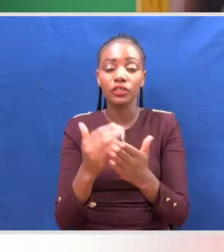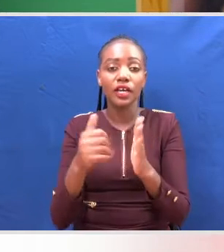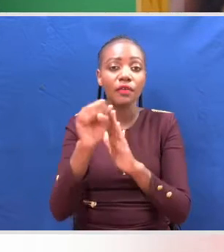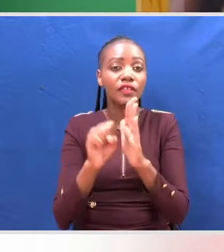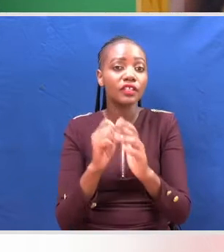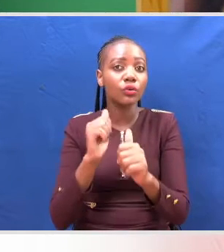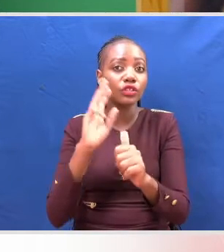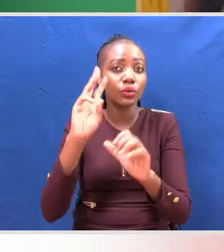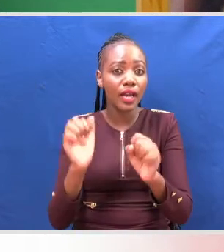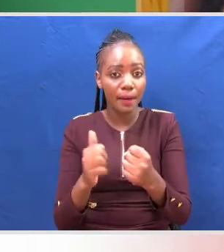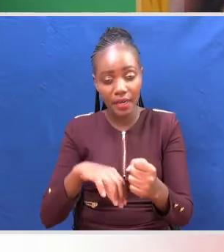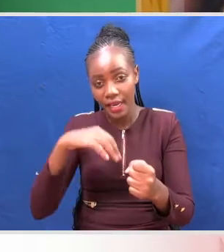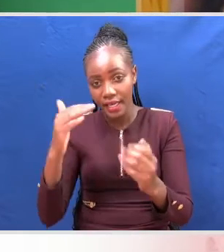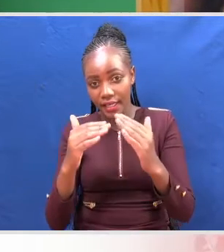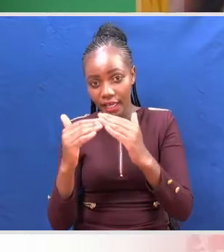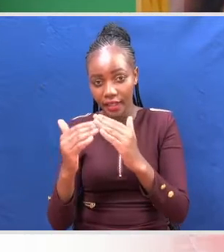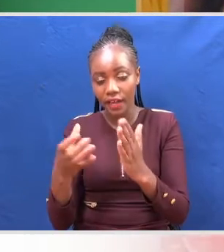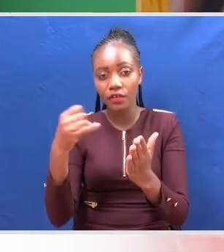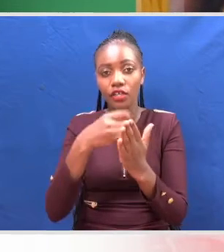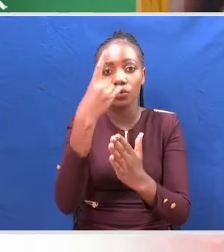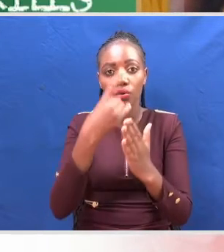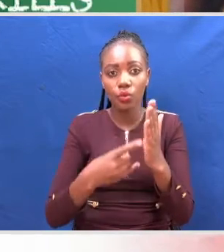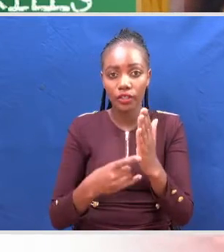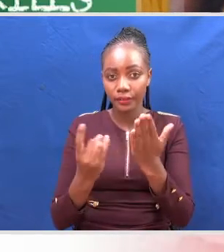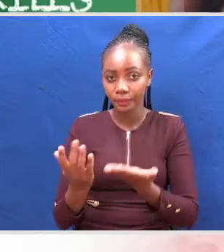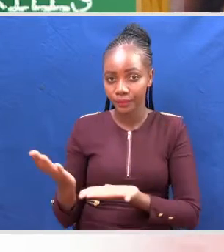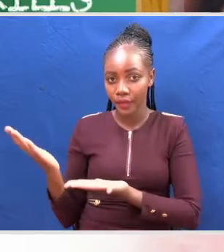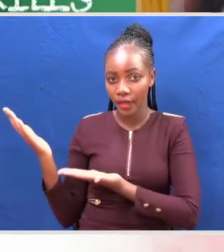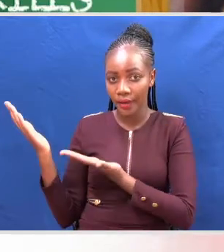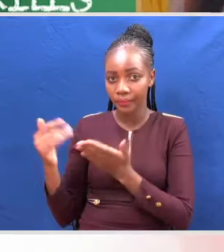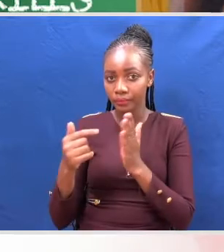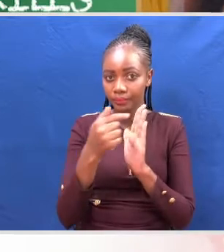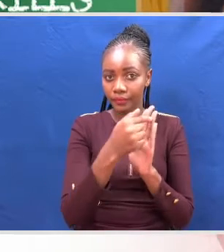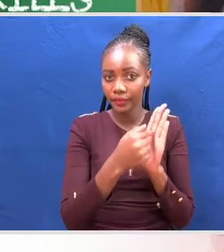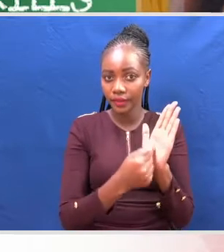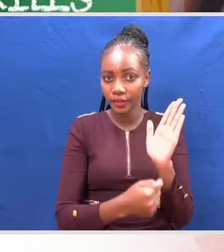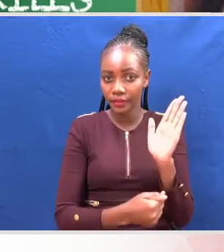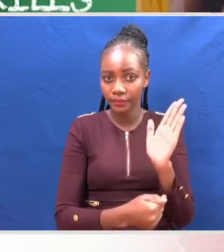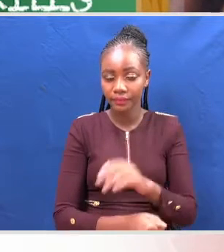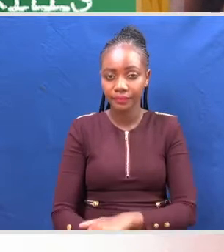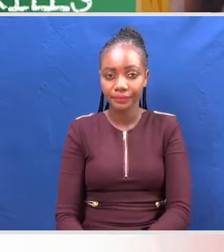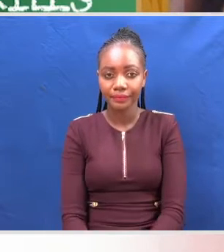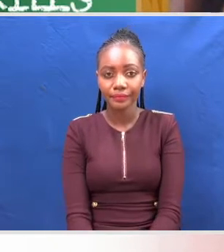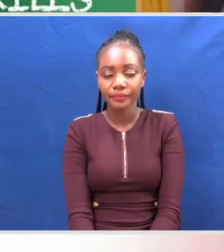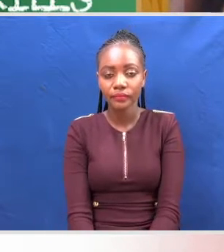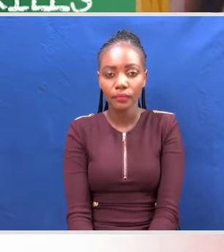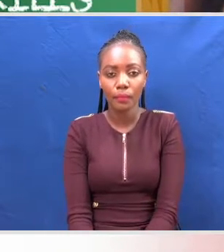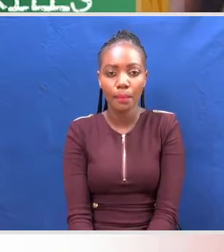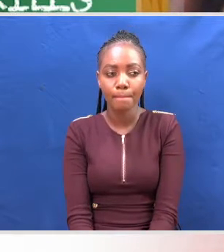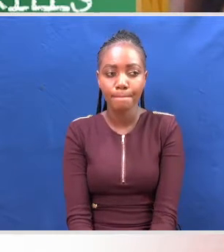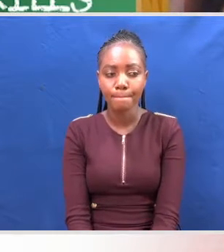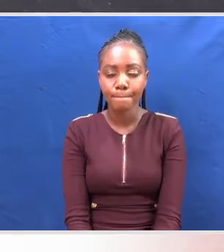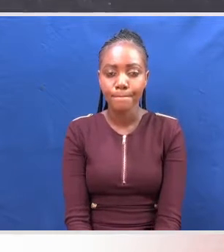that will be covered in the stage-based curriculum are Communication, Social and Literacy Skills, Daily Living Skills,